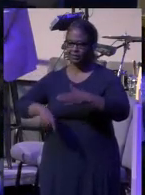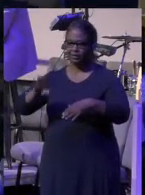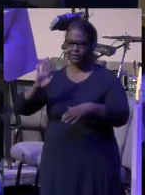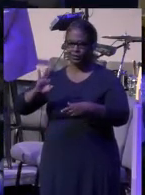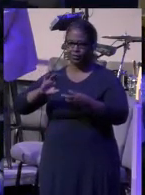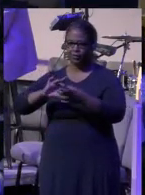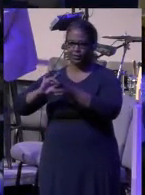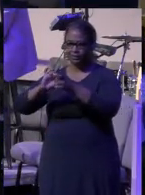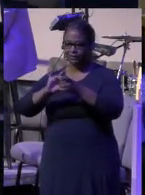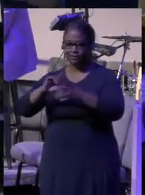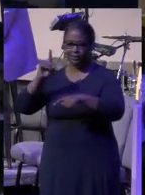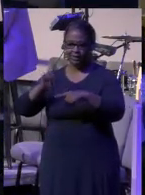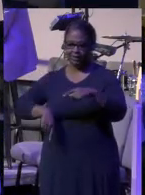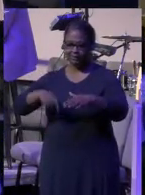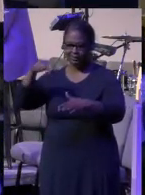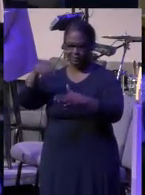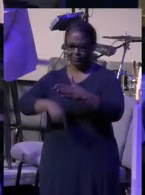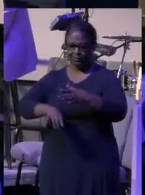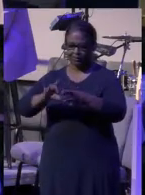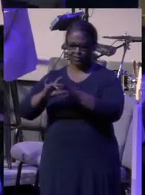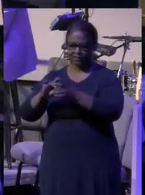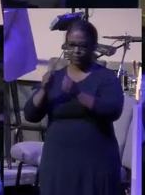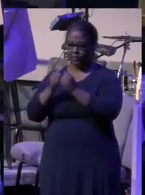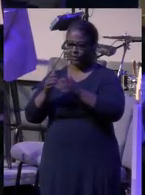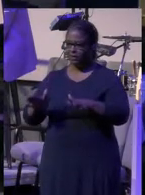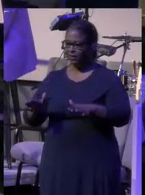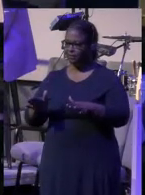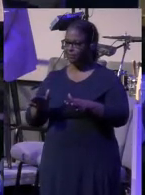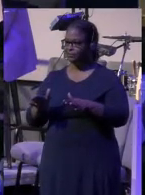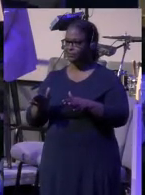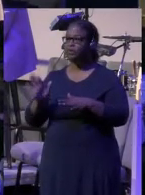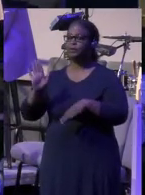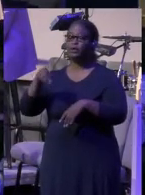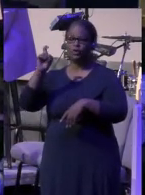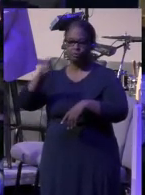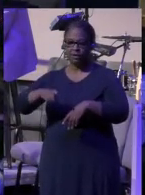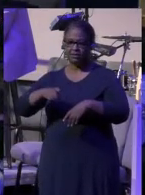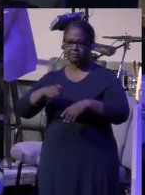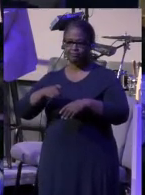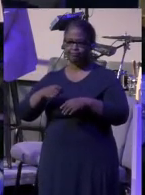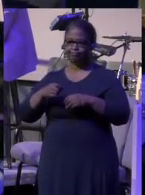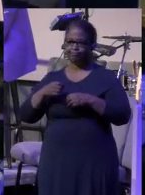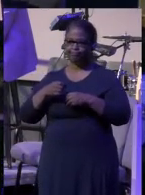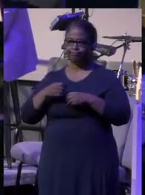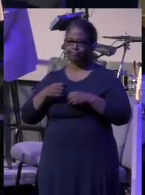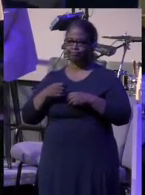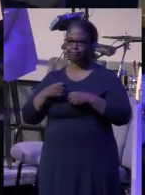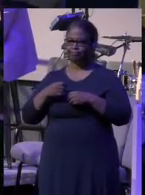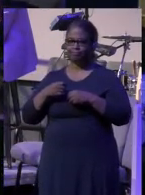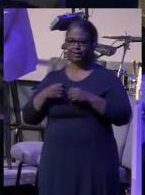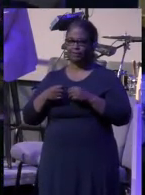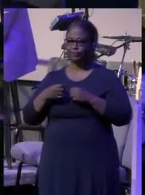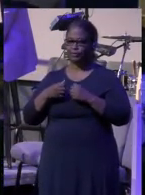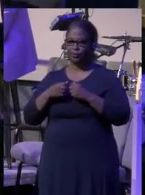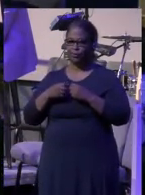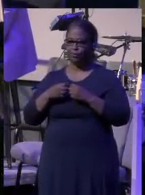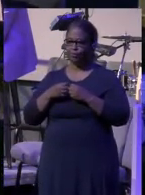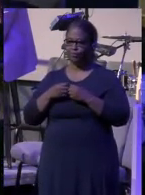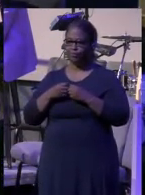You can't deepen the relationship without being vulnerable. Because what you're saying is I'm willing to trust you,